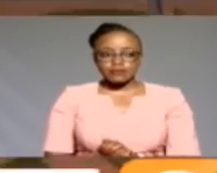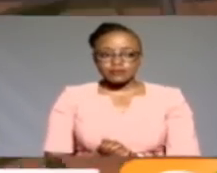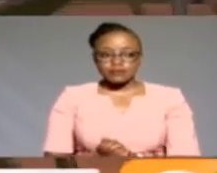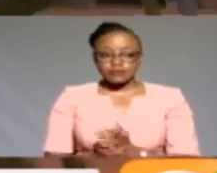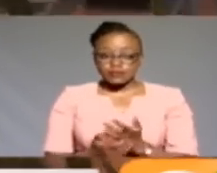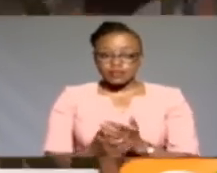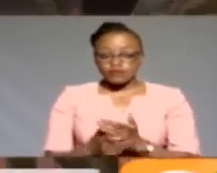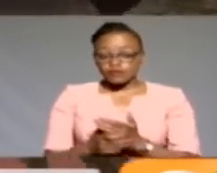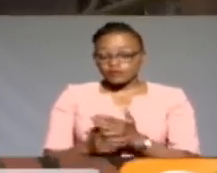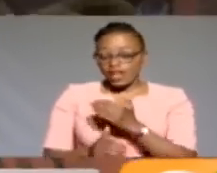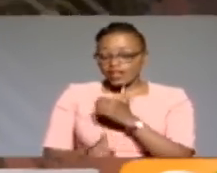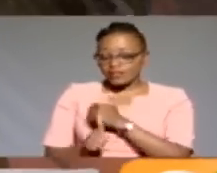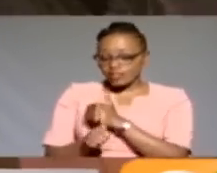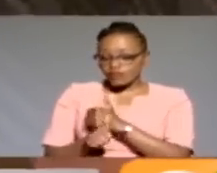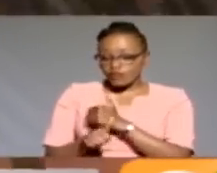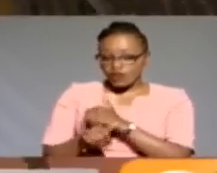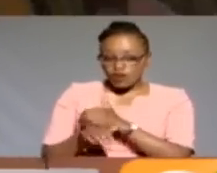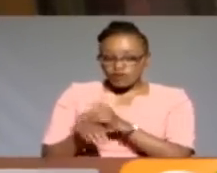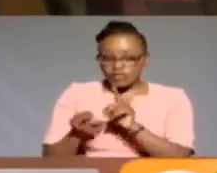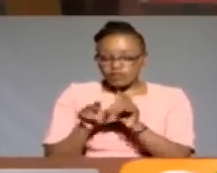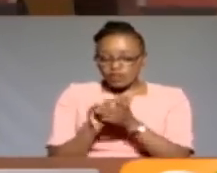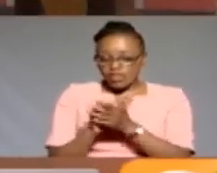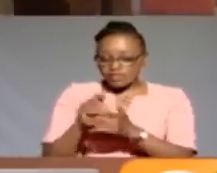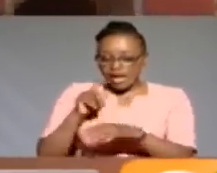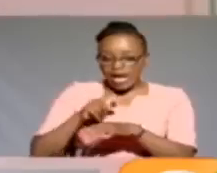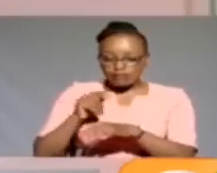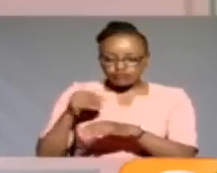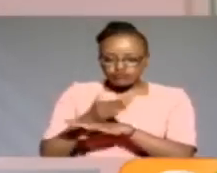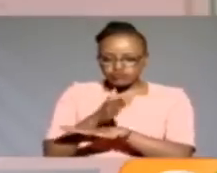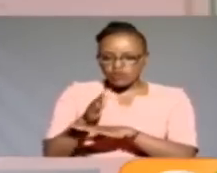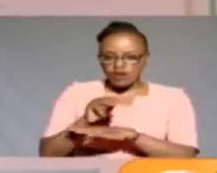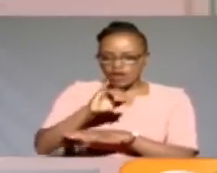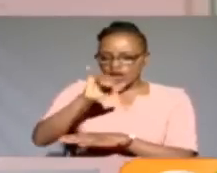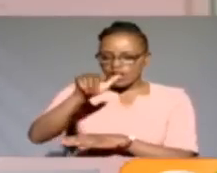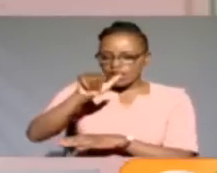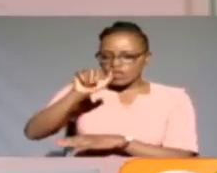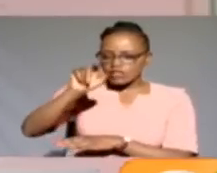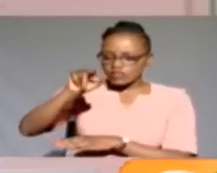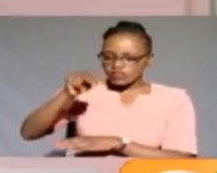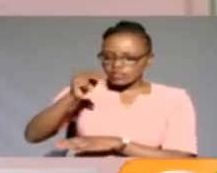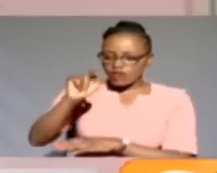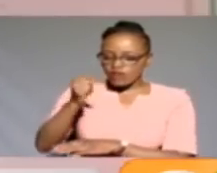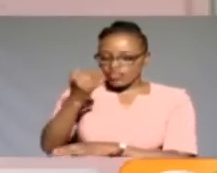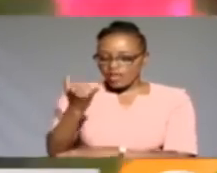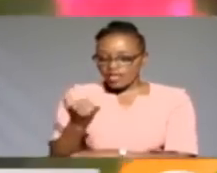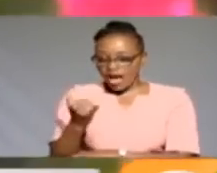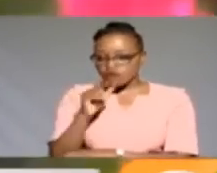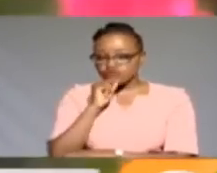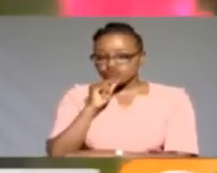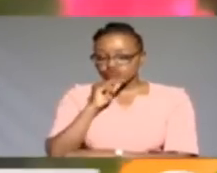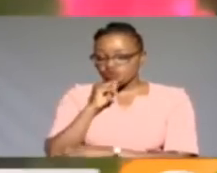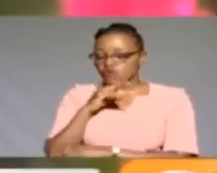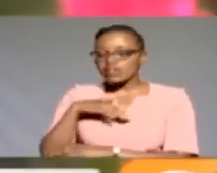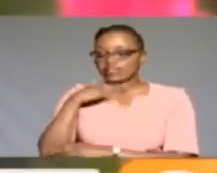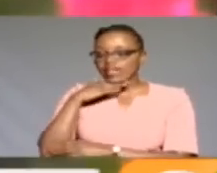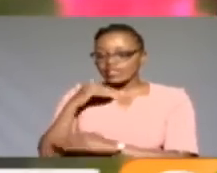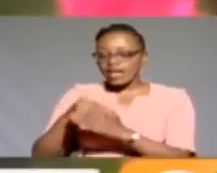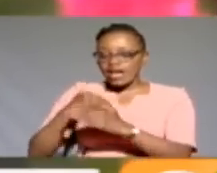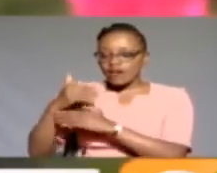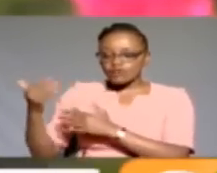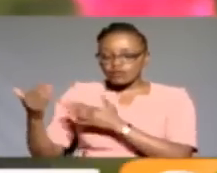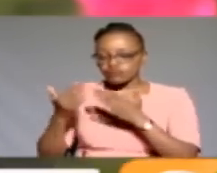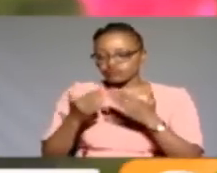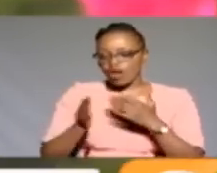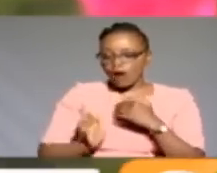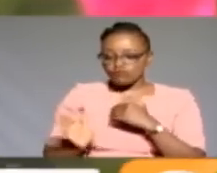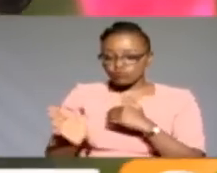Disaster followed when a deadly venomous snake struck and bit Japhet Mumo. Young Japhet died hours after being taken to Mwingi